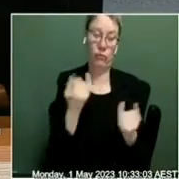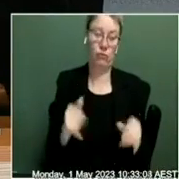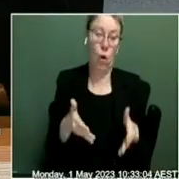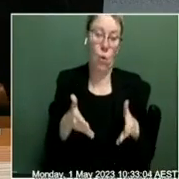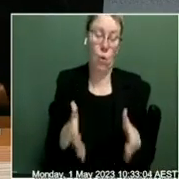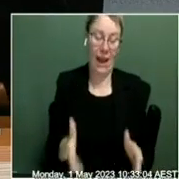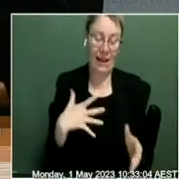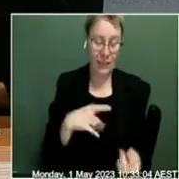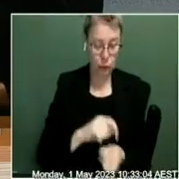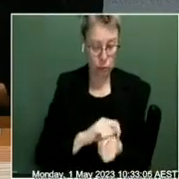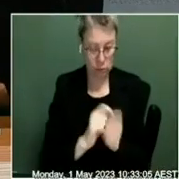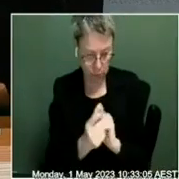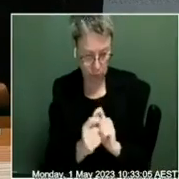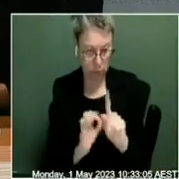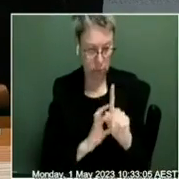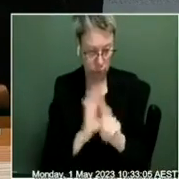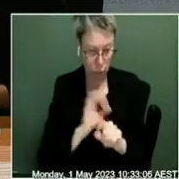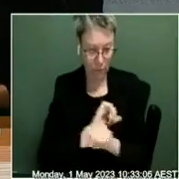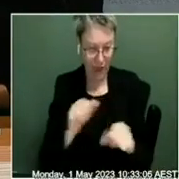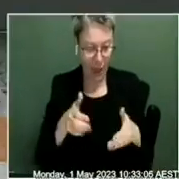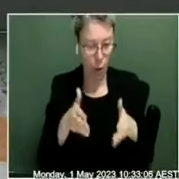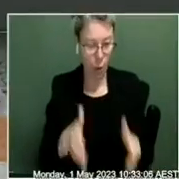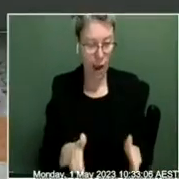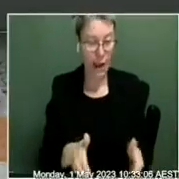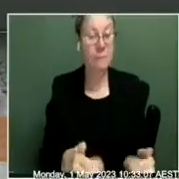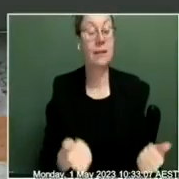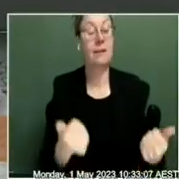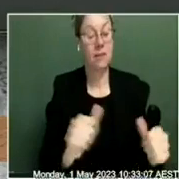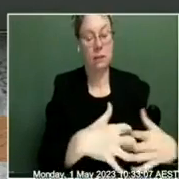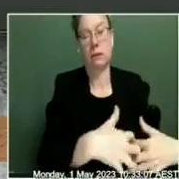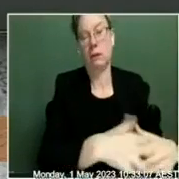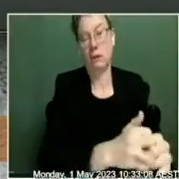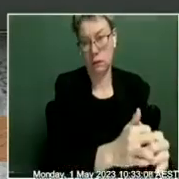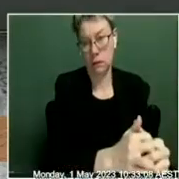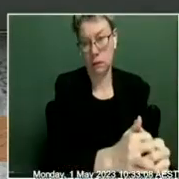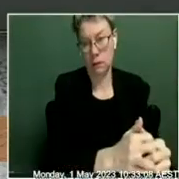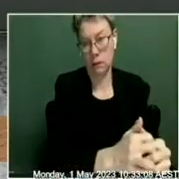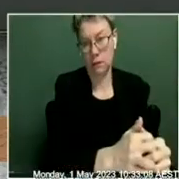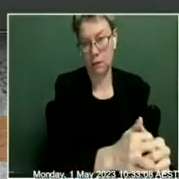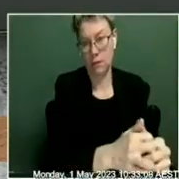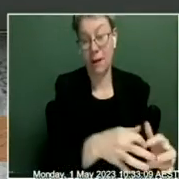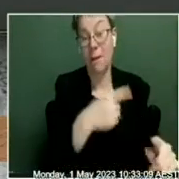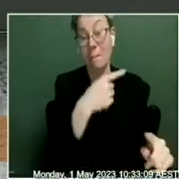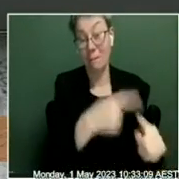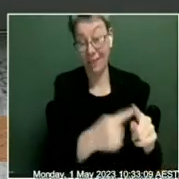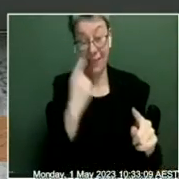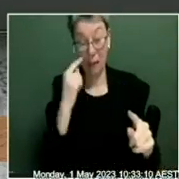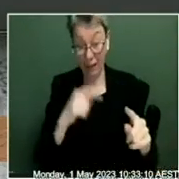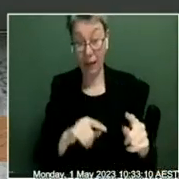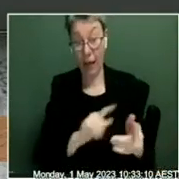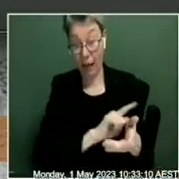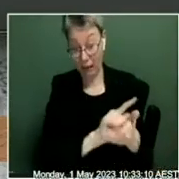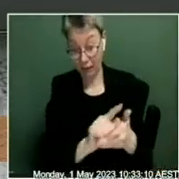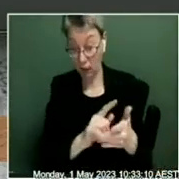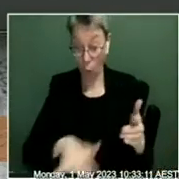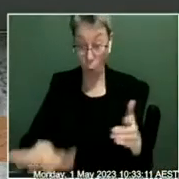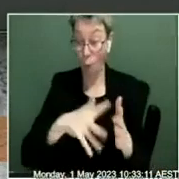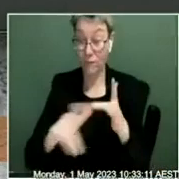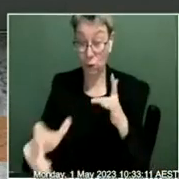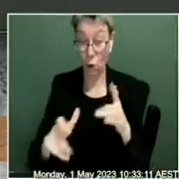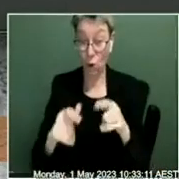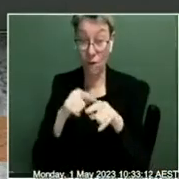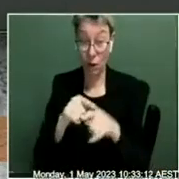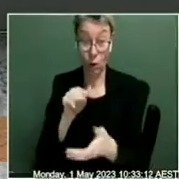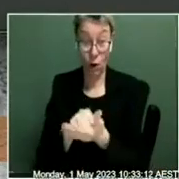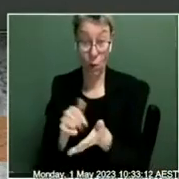response. And I'm not sure who this is a question for, but do you accept that it was known by those making